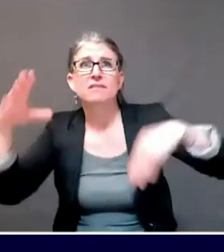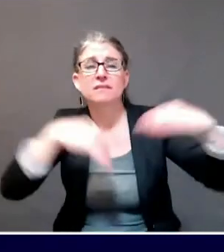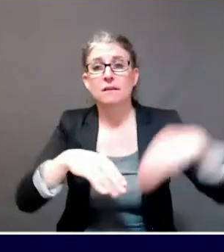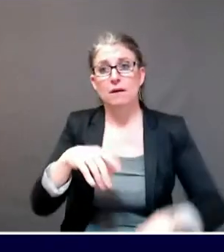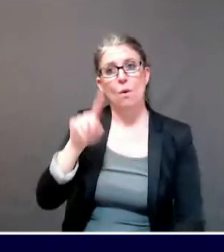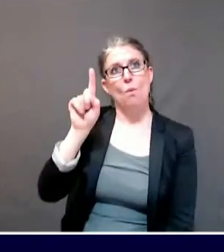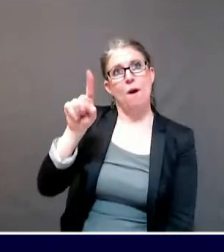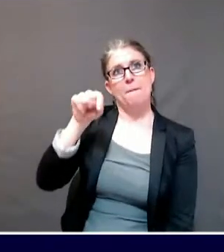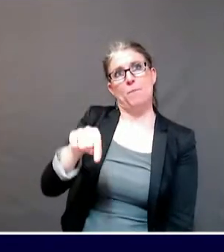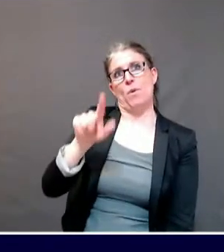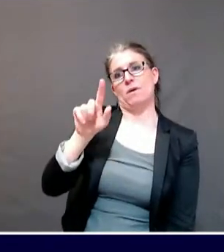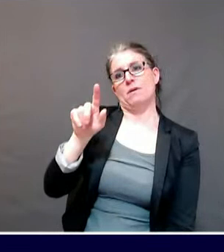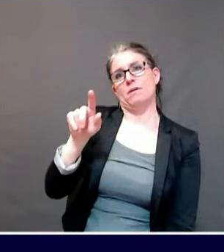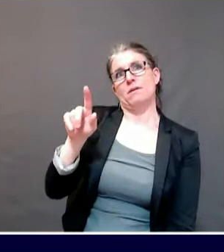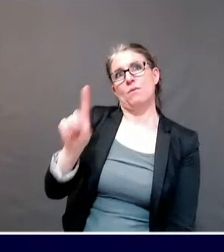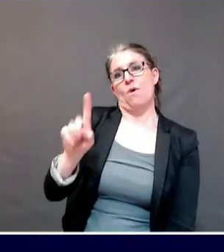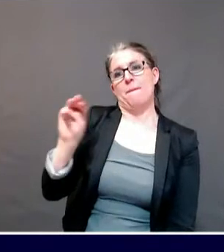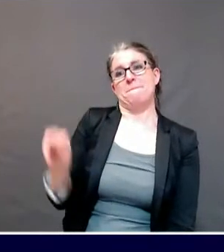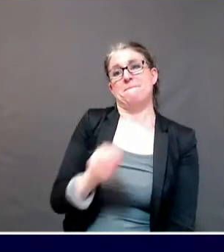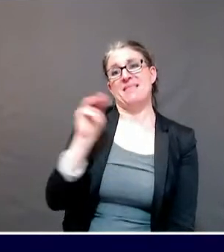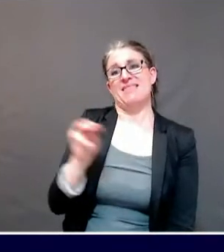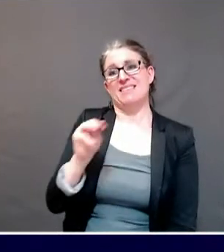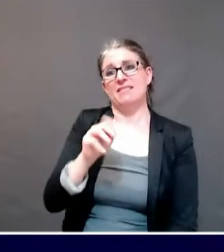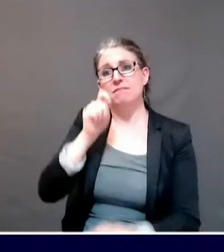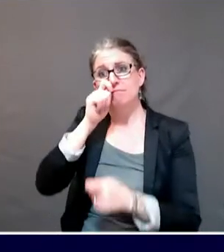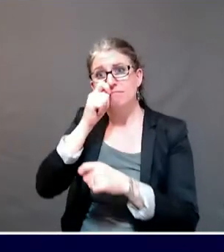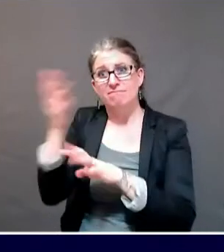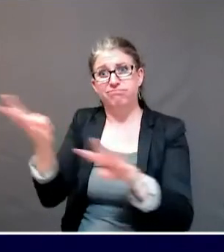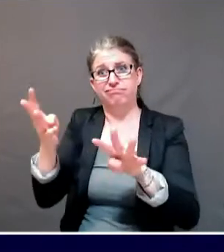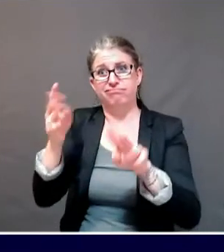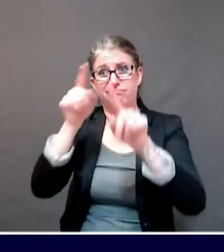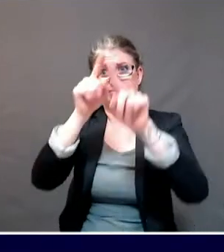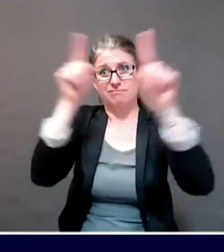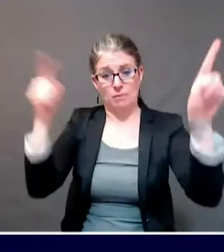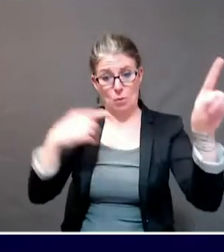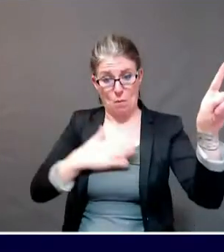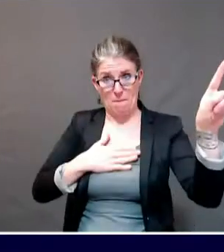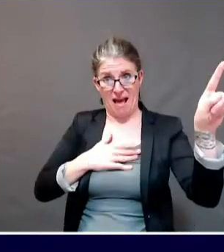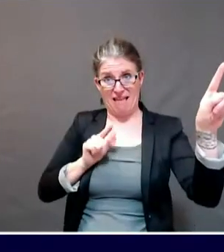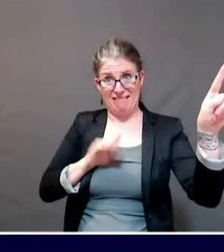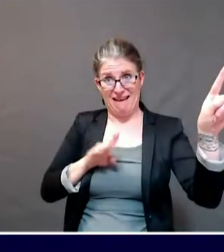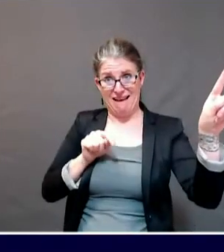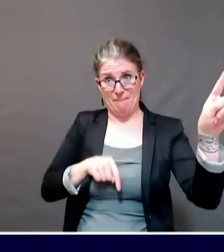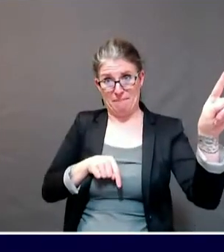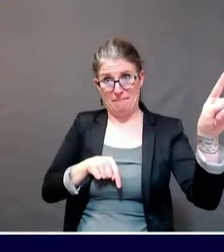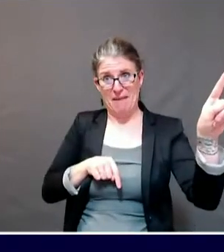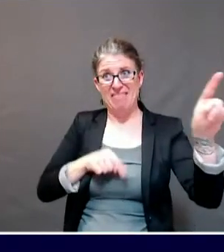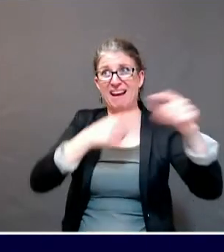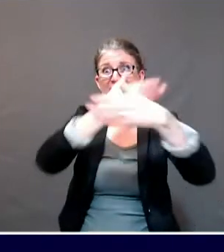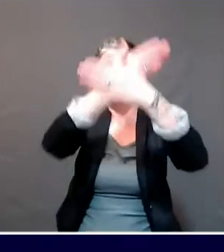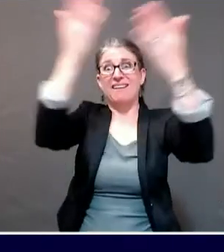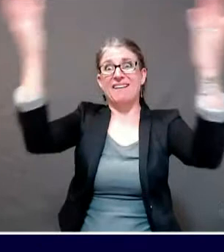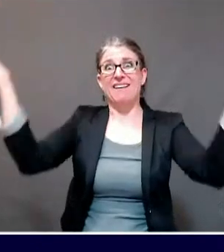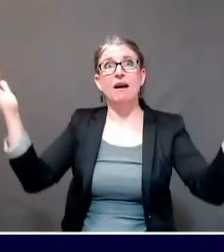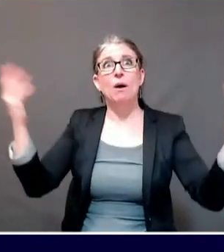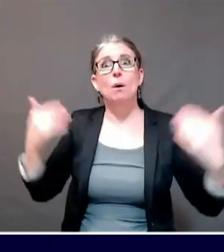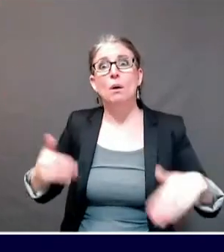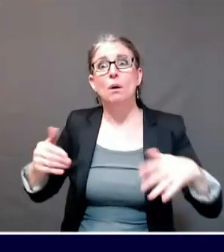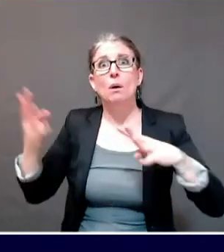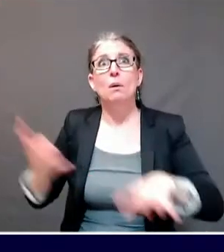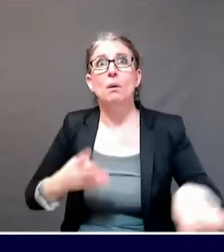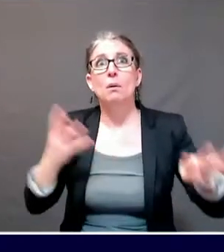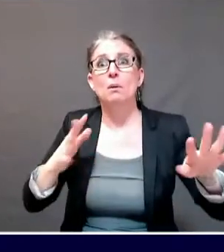for COVID-19 throughout 2020. That's nearly one test per person across the state that